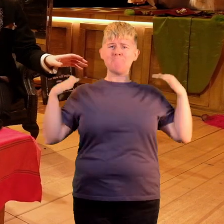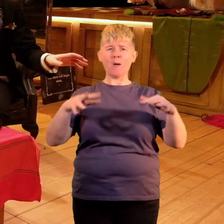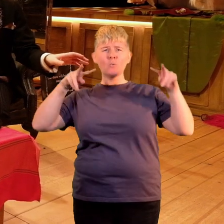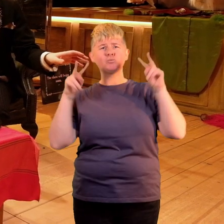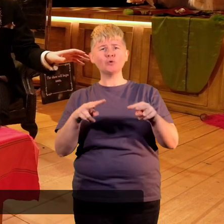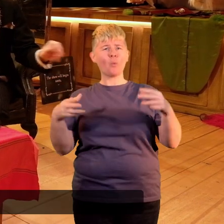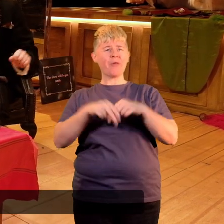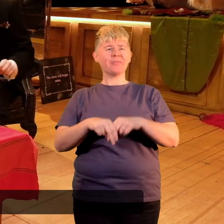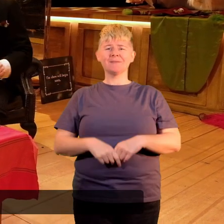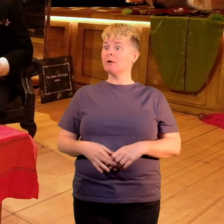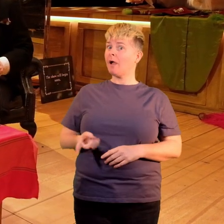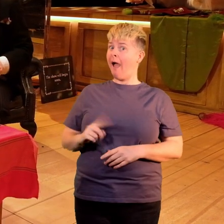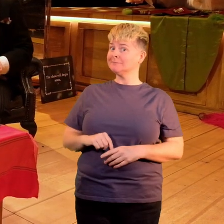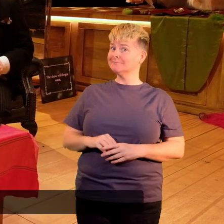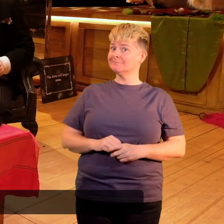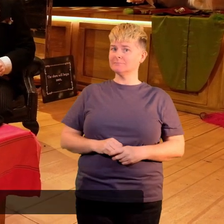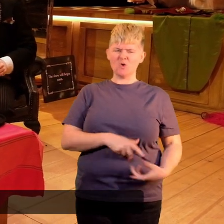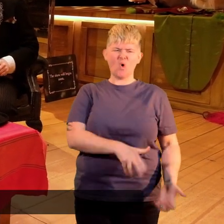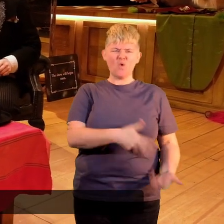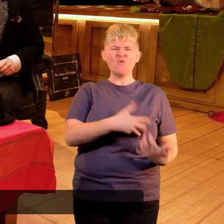with. And...